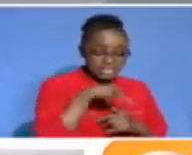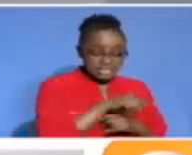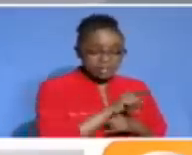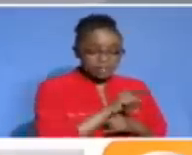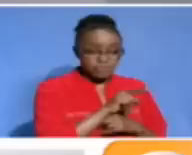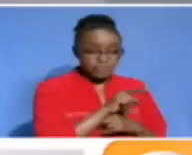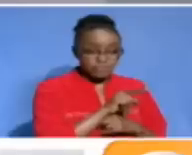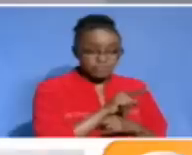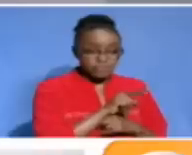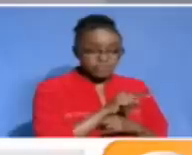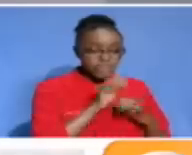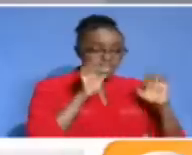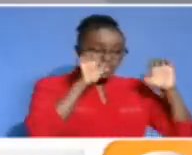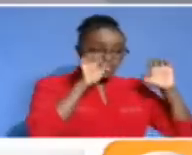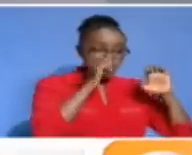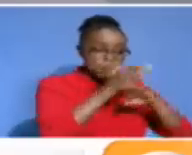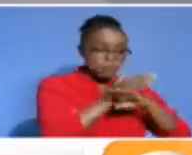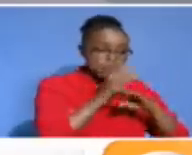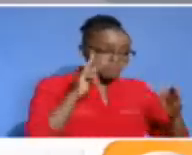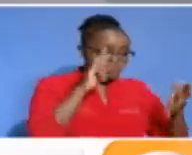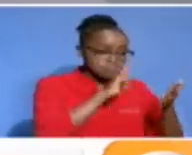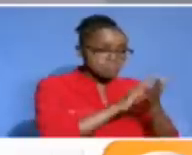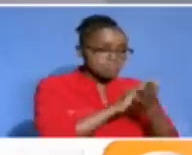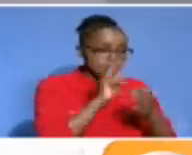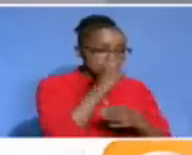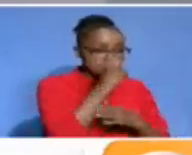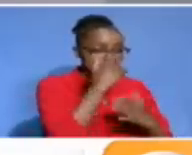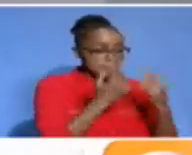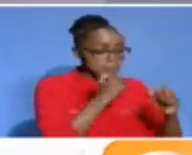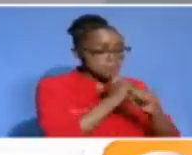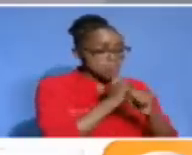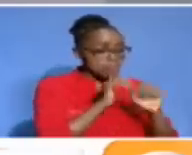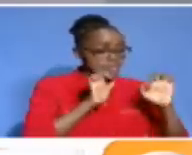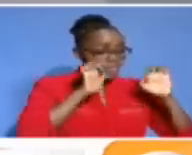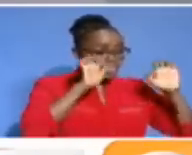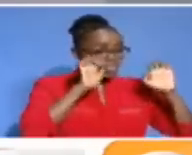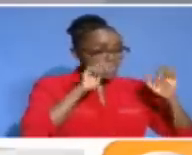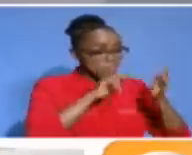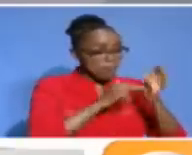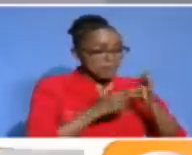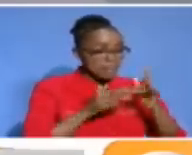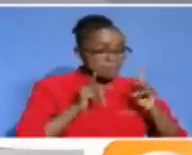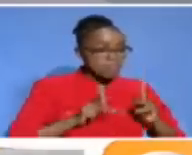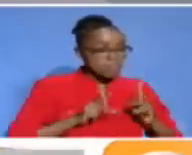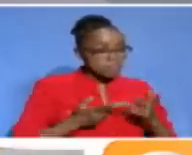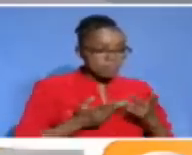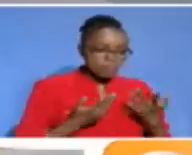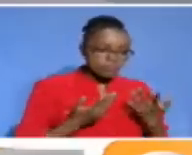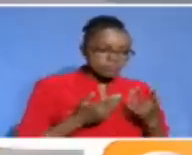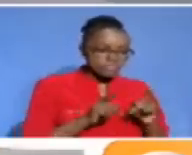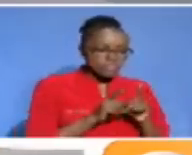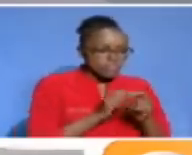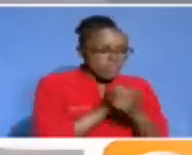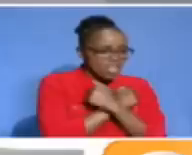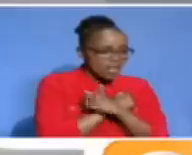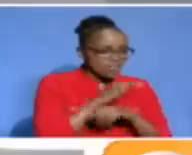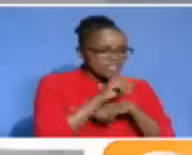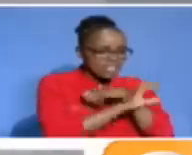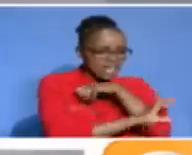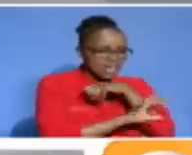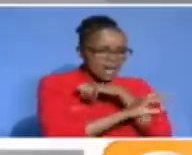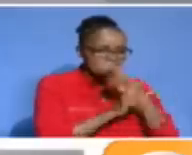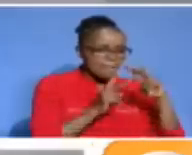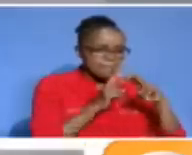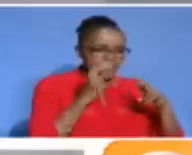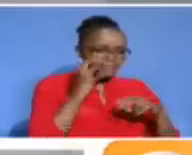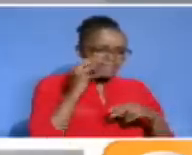been in Ethiopia before coming here. Probably she was working there. Mm. So there are people, of course, who love the continent, love these countries. But it's very